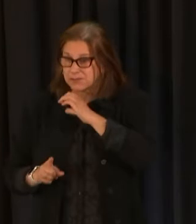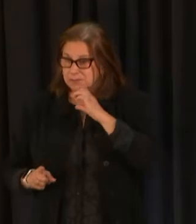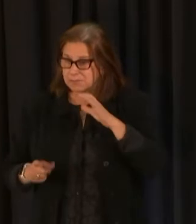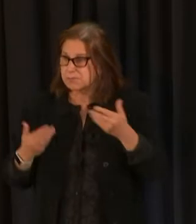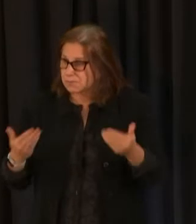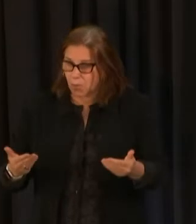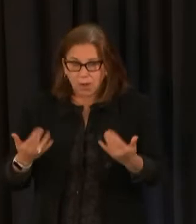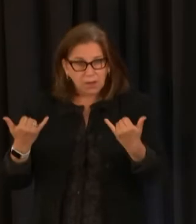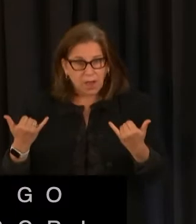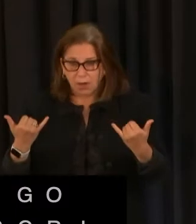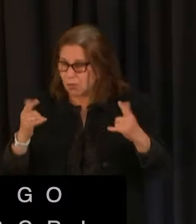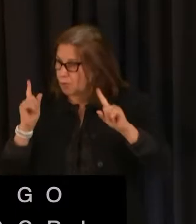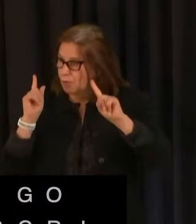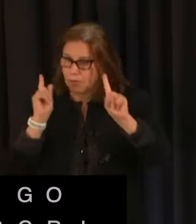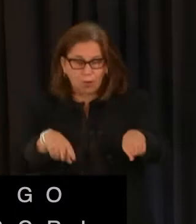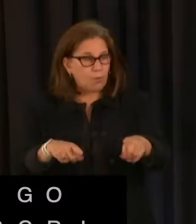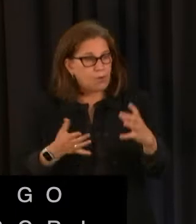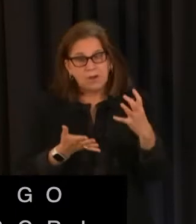your vaccine.